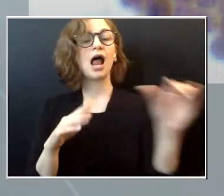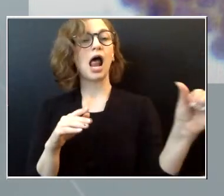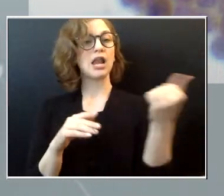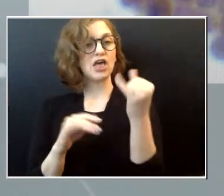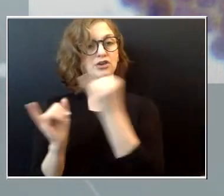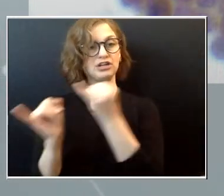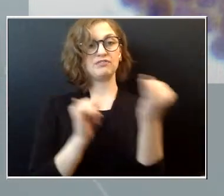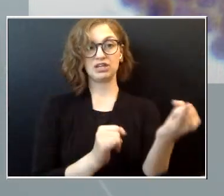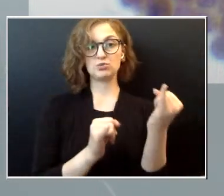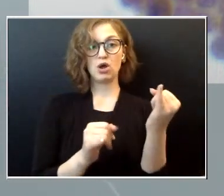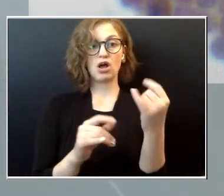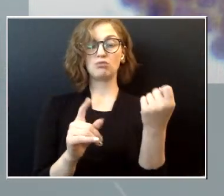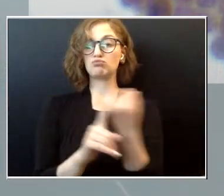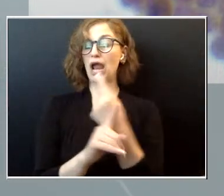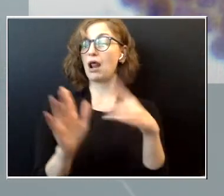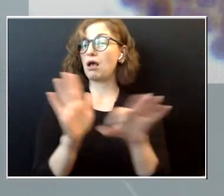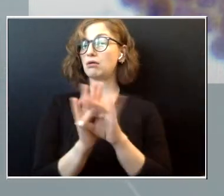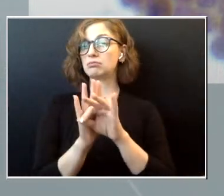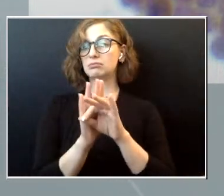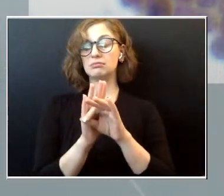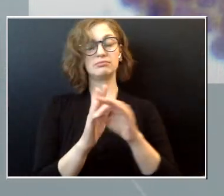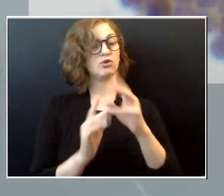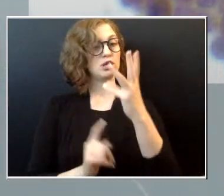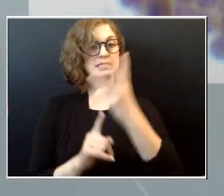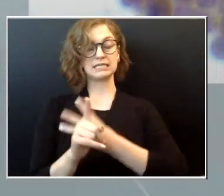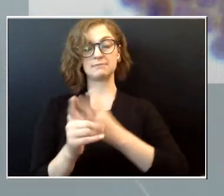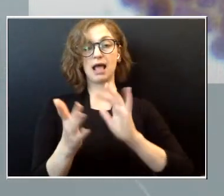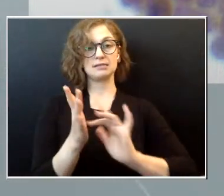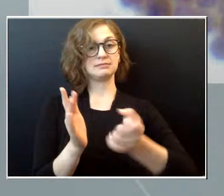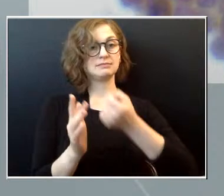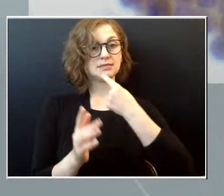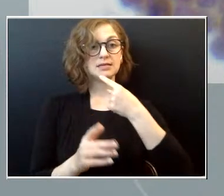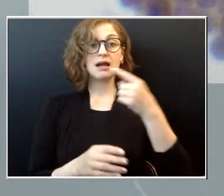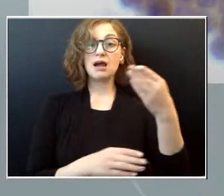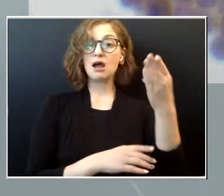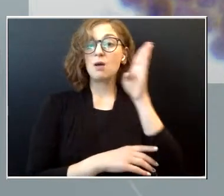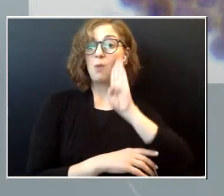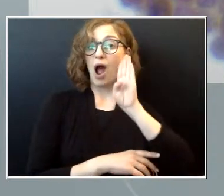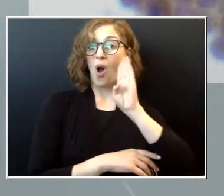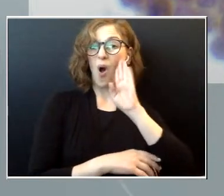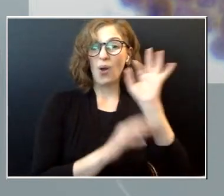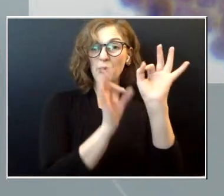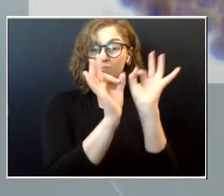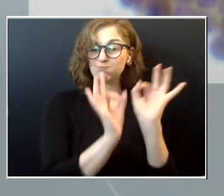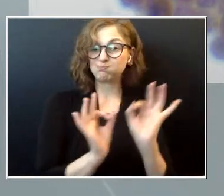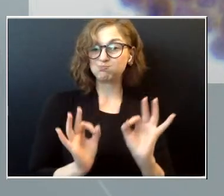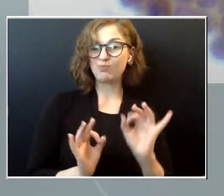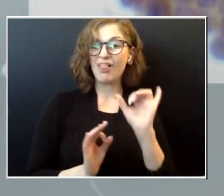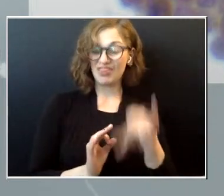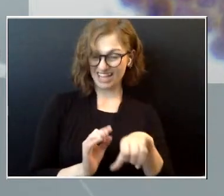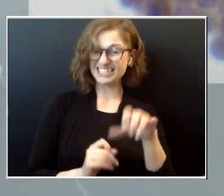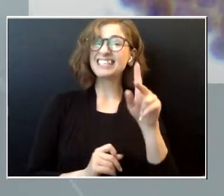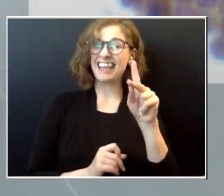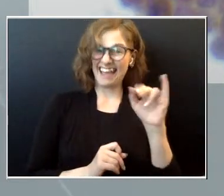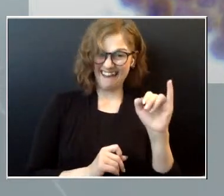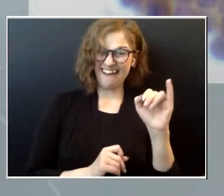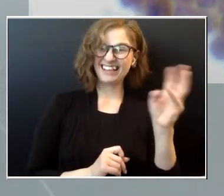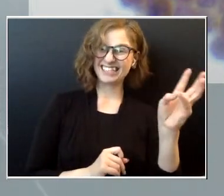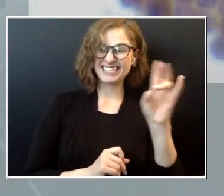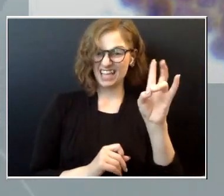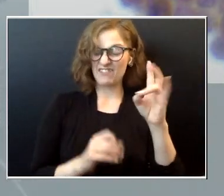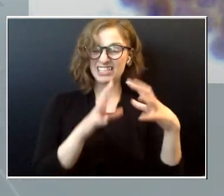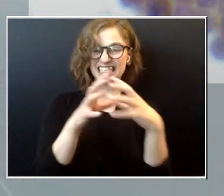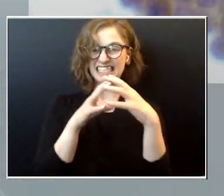The brown spots are the actual indicators of cell growth, the Ki-67, and you can see that